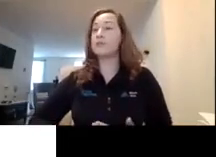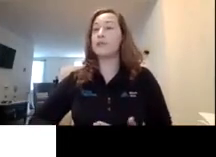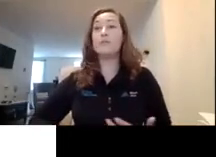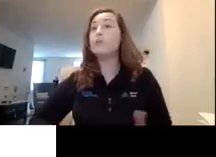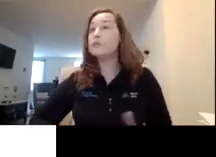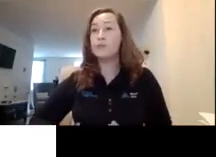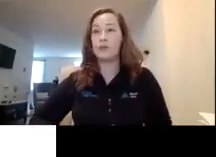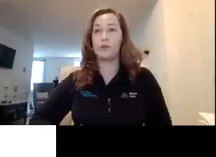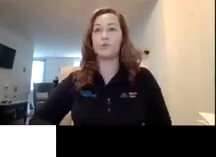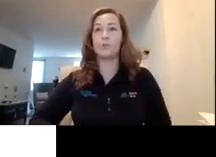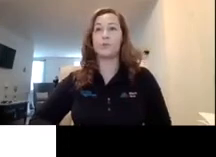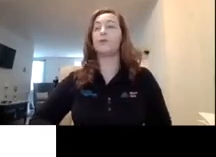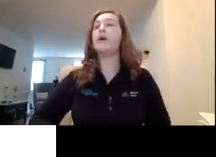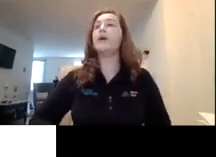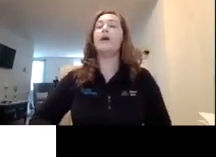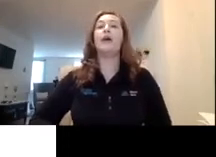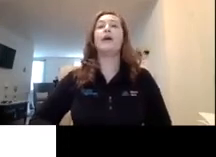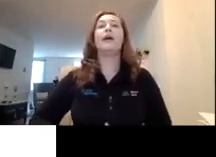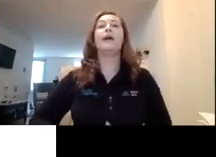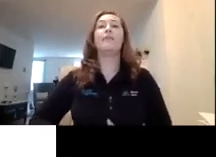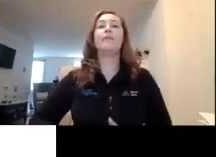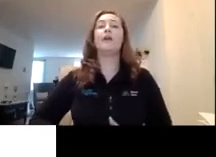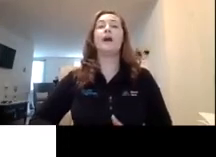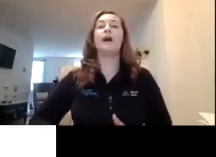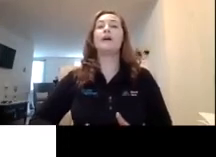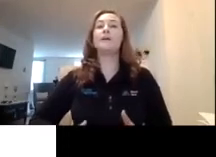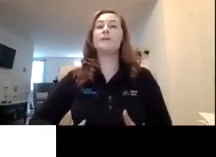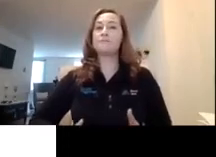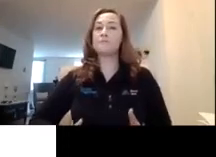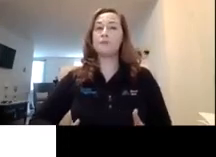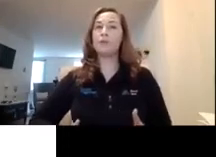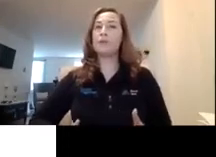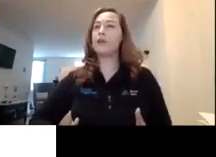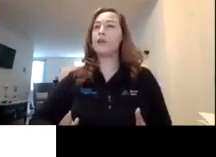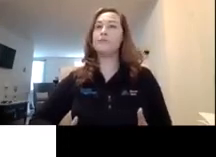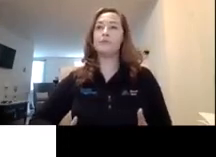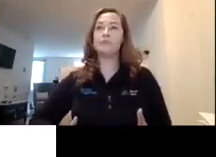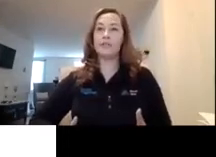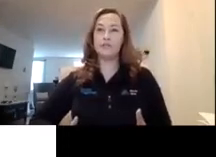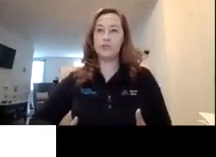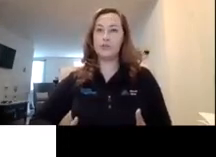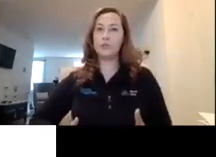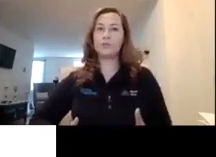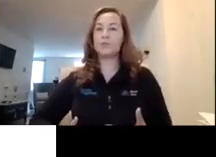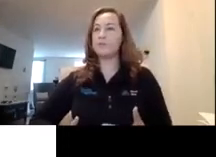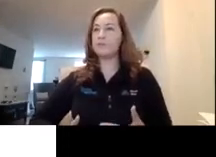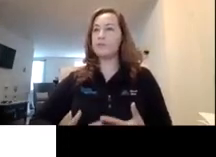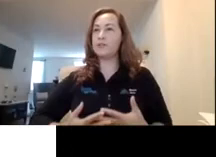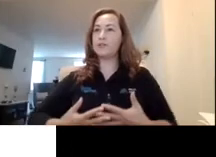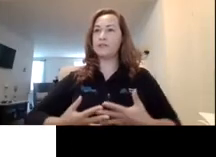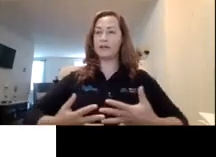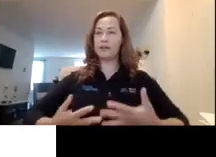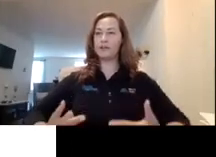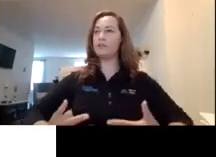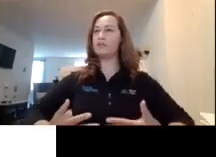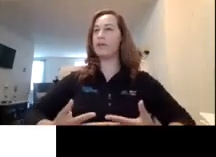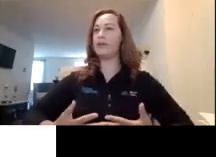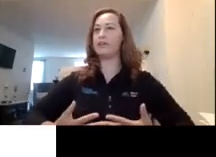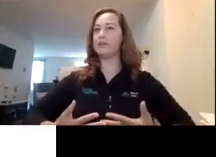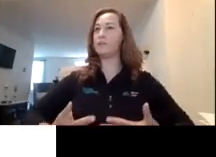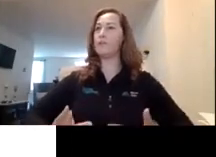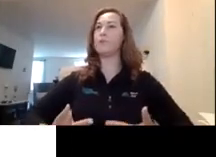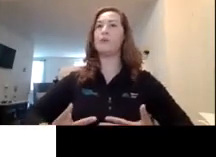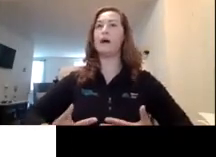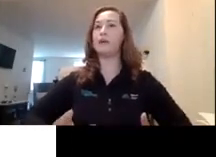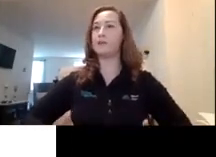visitors anymore to the hospital. And we all have good intentions, but sometimes things are not conveyed